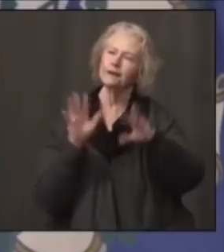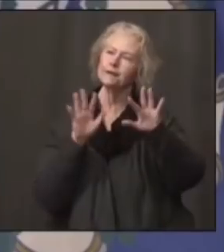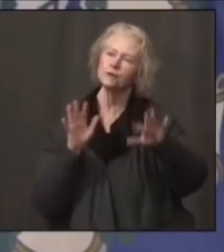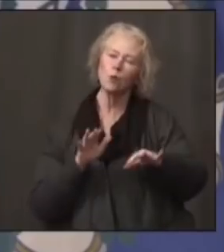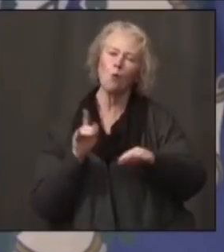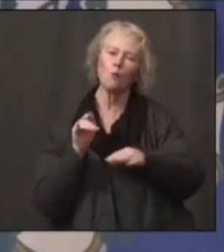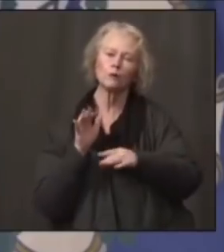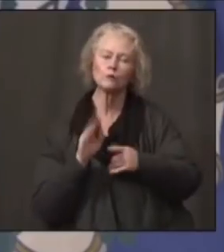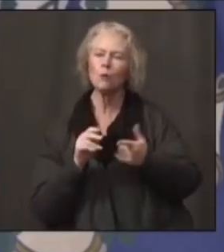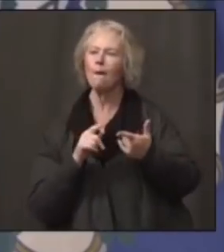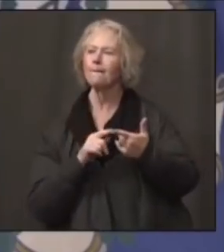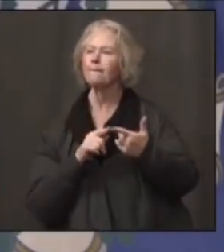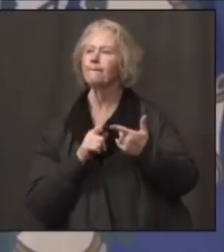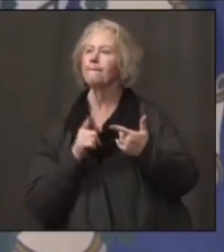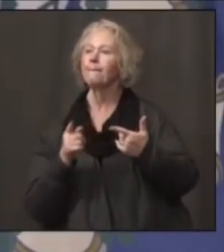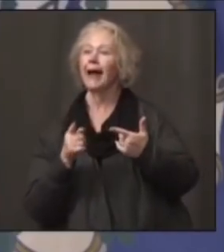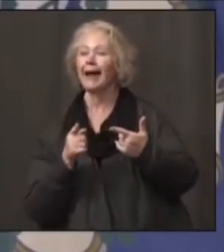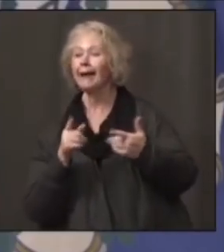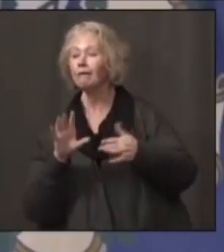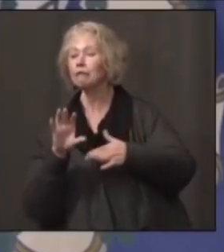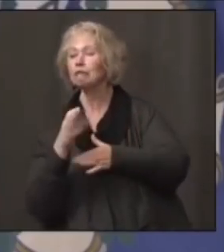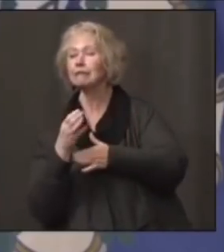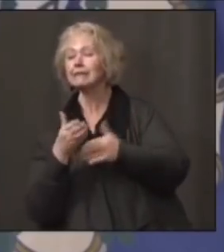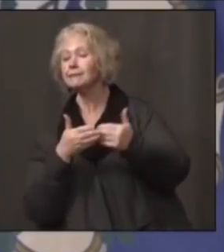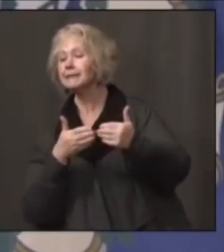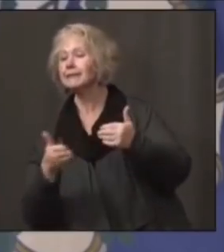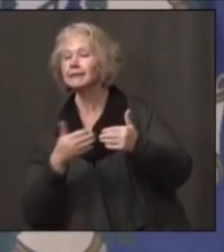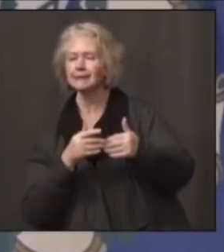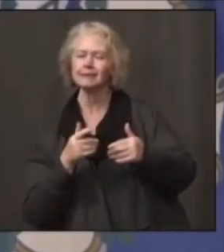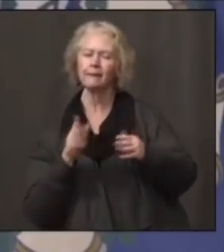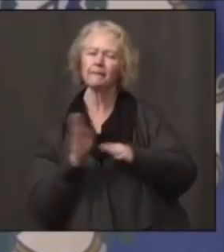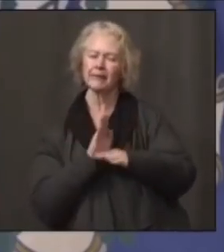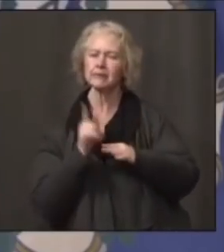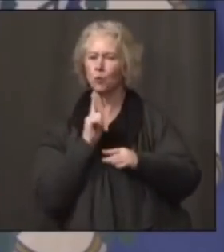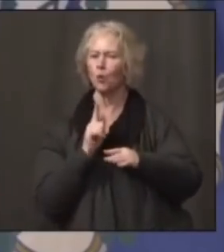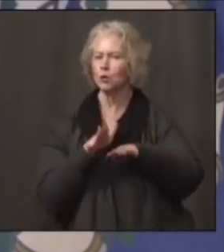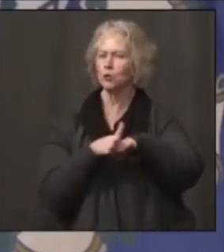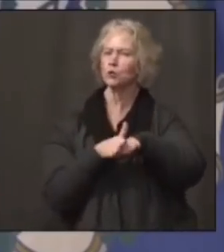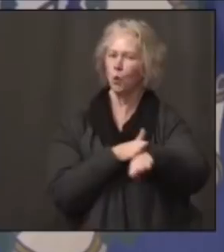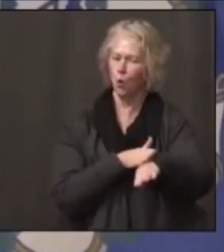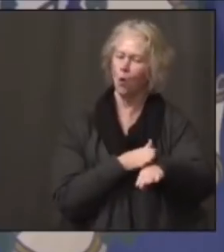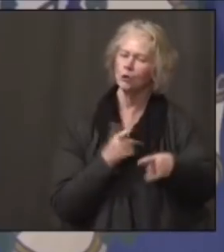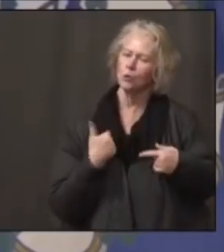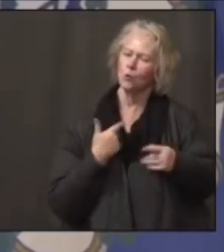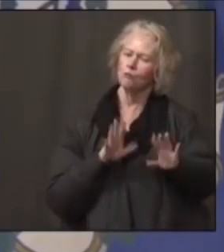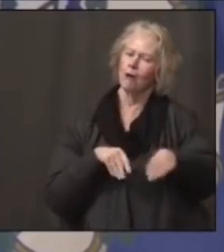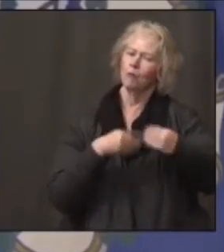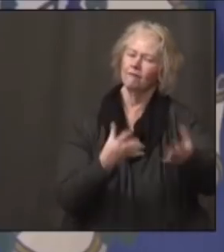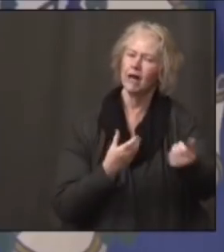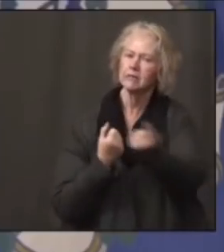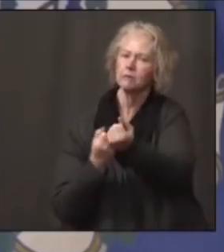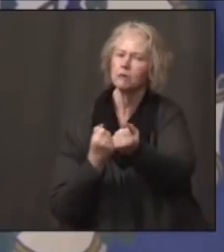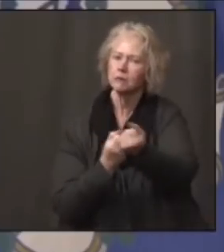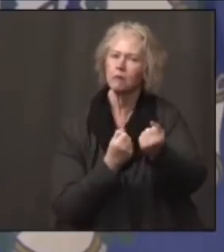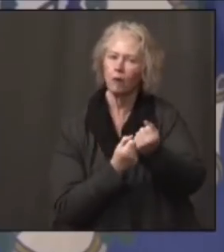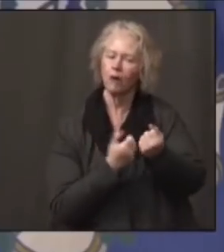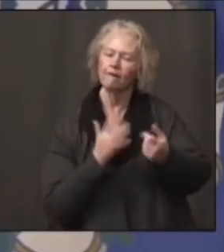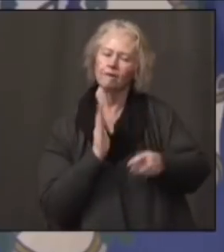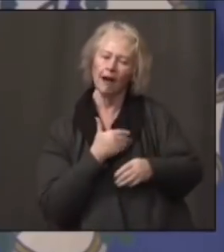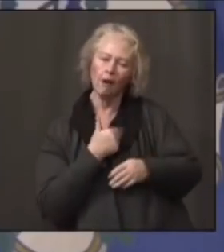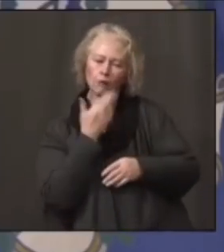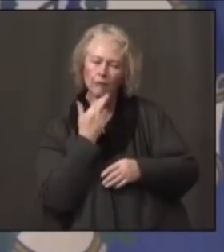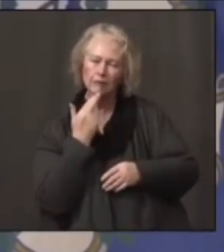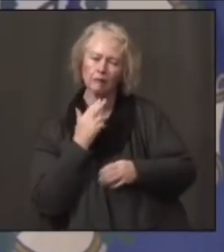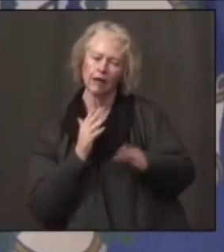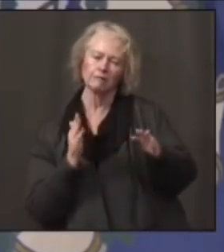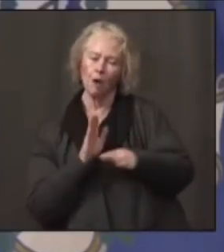lot of things are going to slow up. And that's why we're doing what we can in terms of relief funding for restaurants and other small business, but I